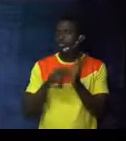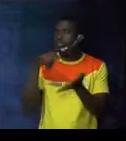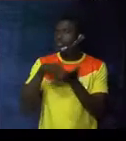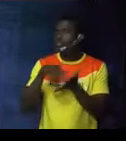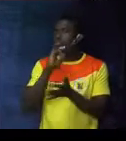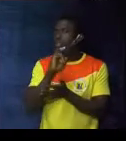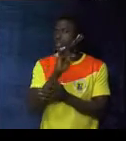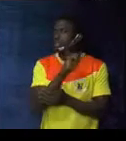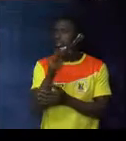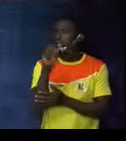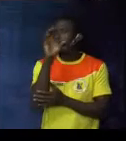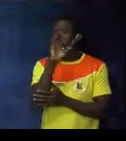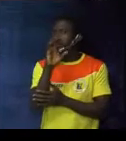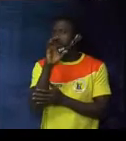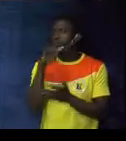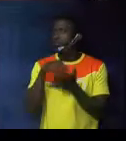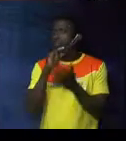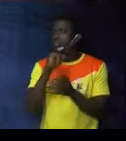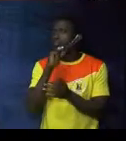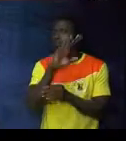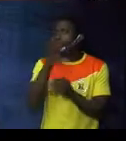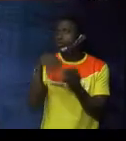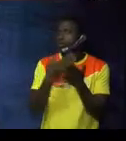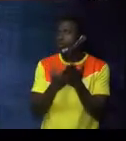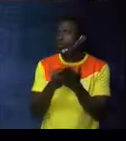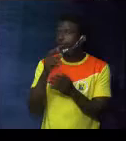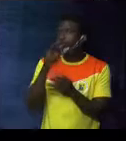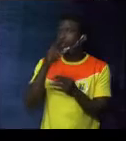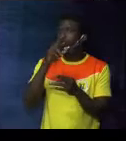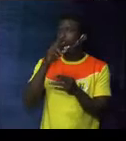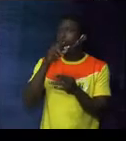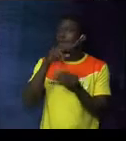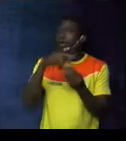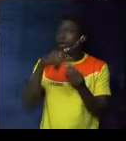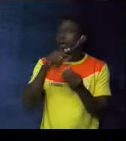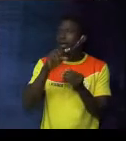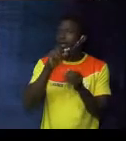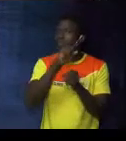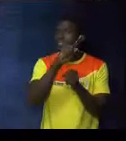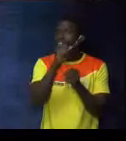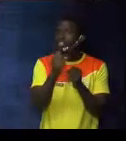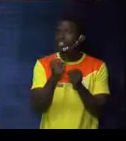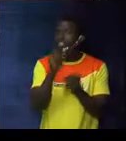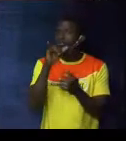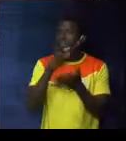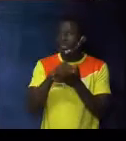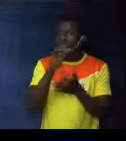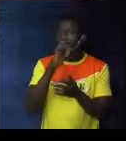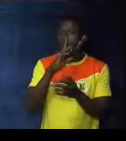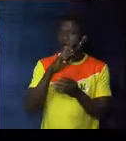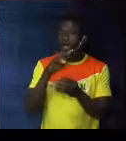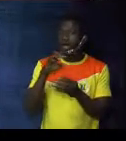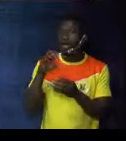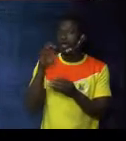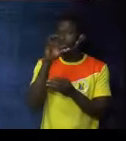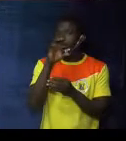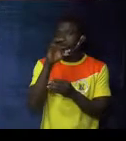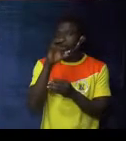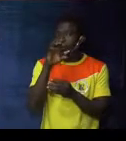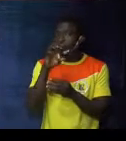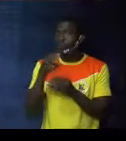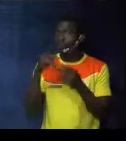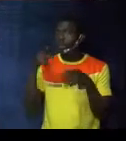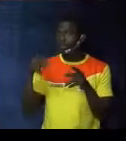throughout. That means this is a circle. But it is not all round shapes that are circles. Let's see some shapes that are